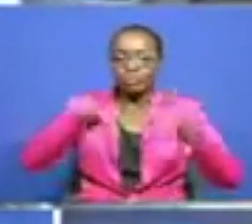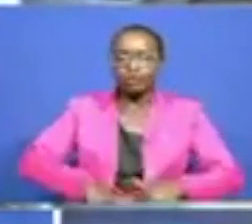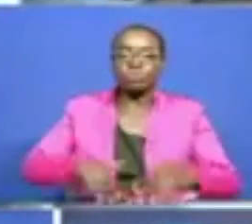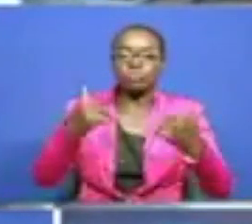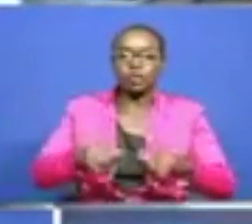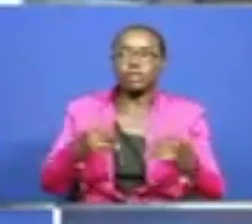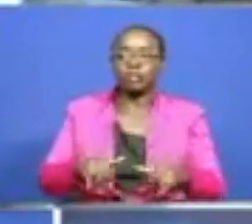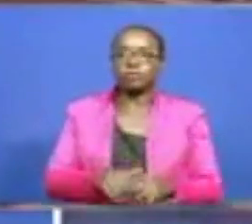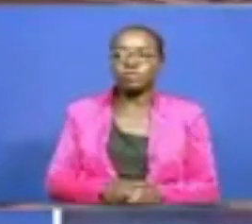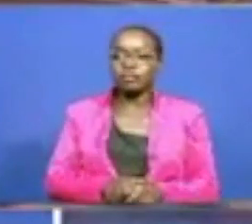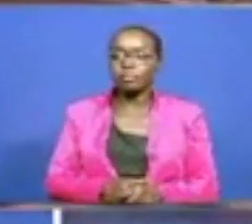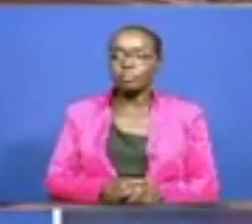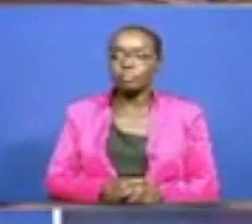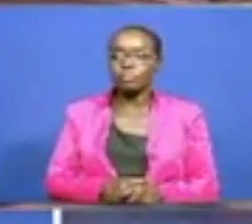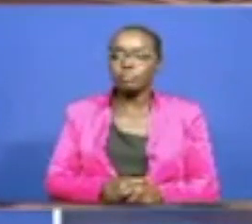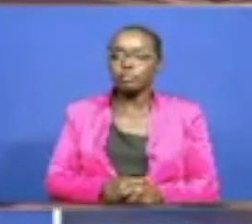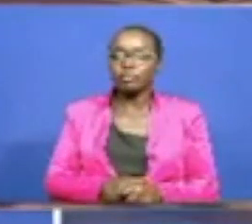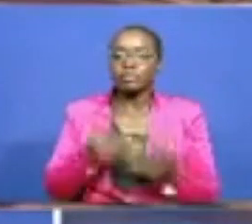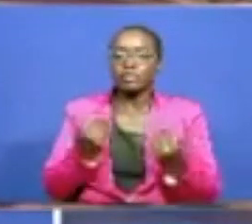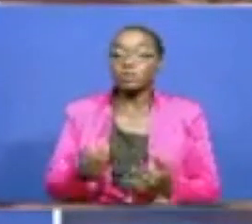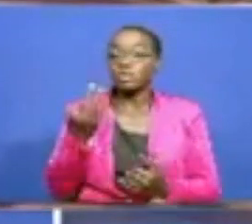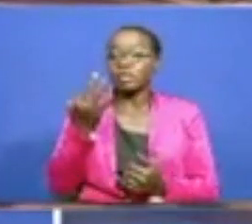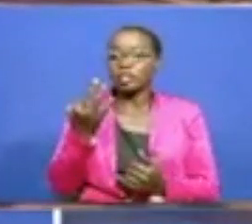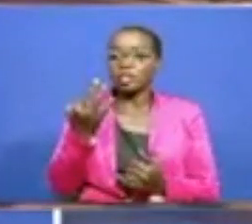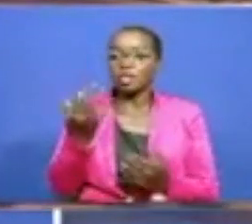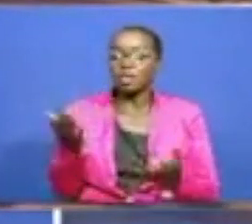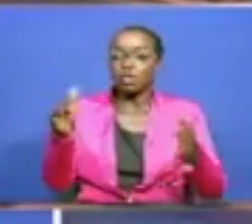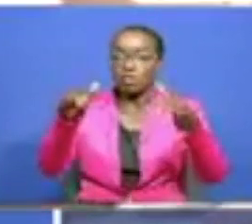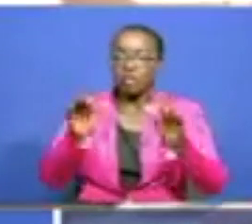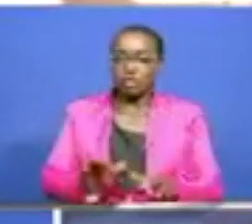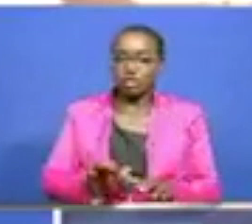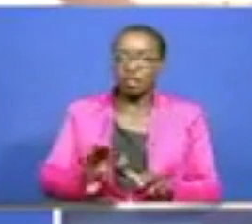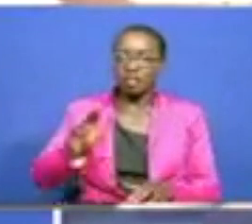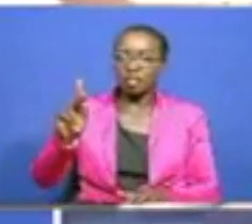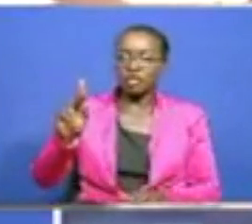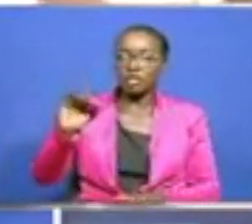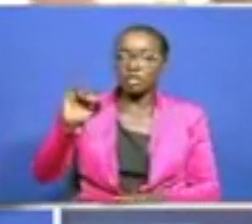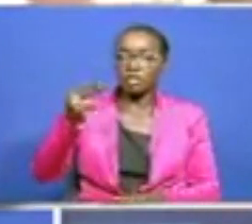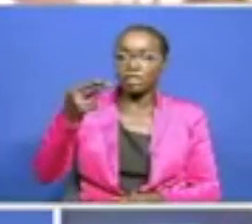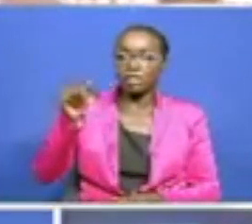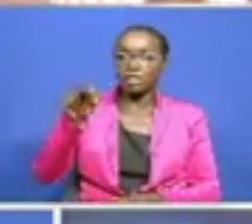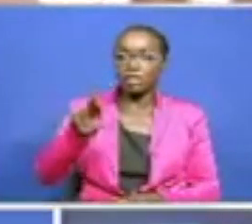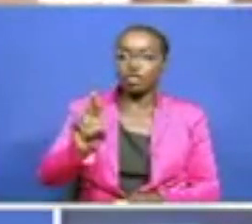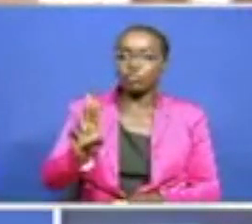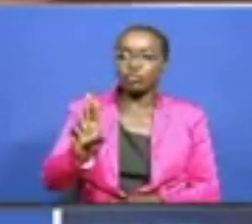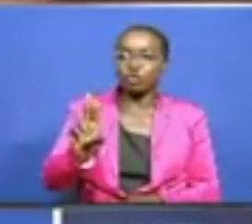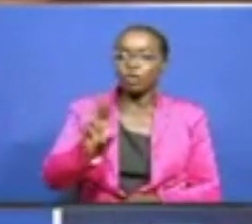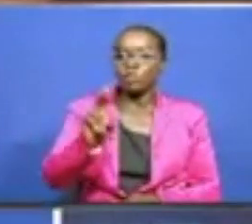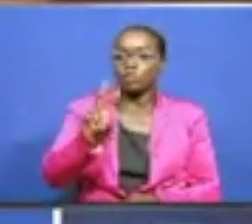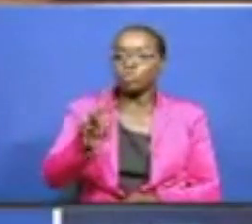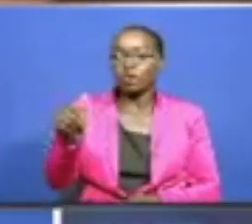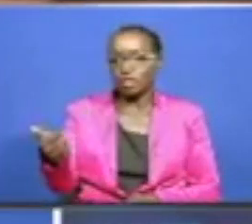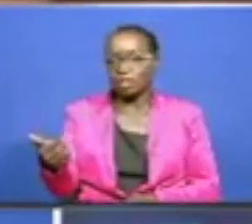playing. Three of the kids will be buried in Kiharu constituency, Murang'a County, while the other two will